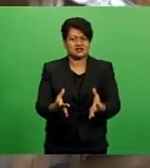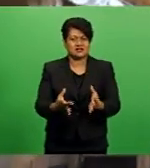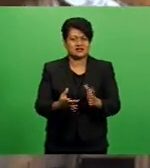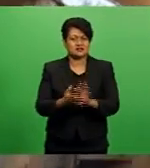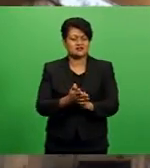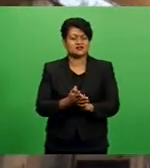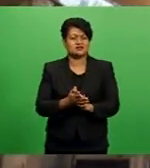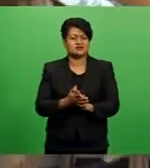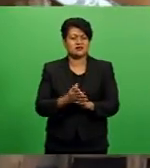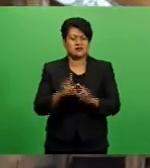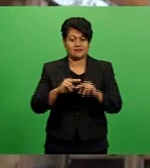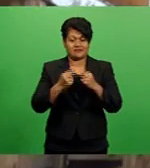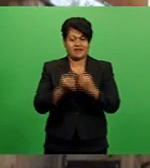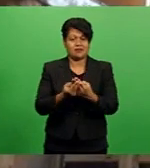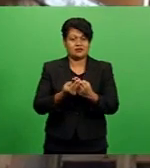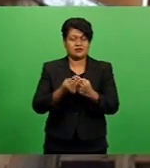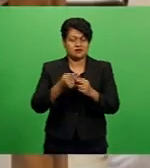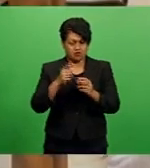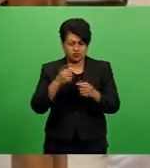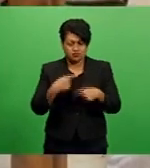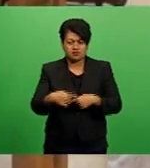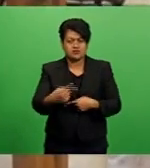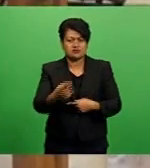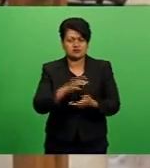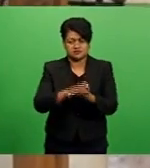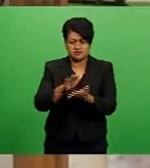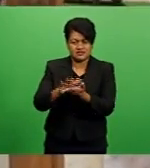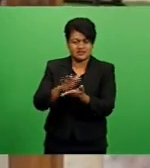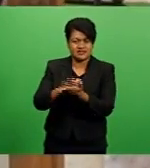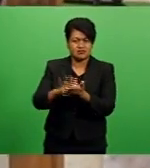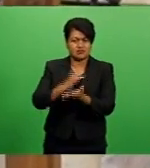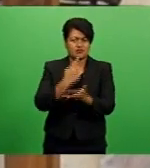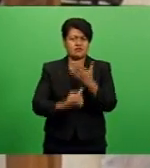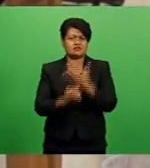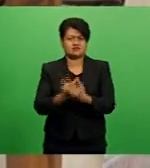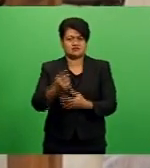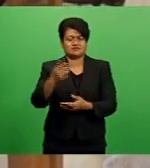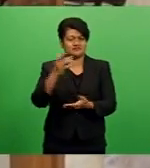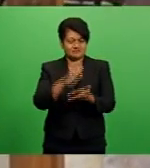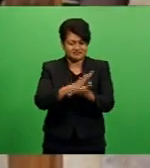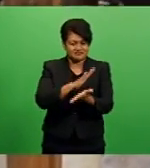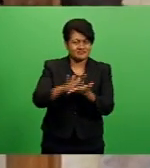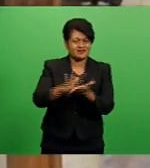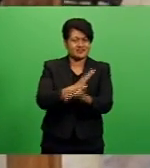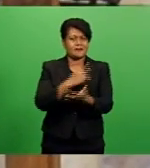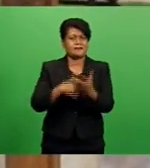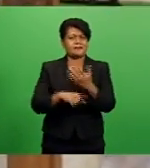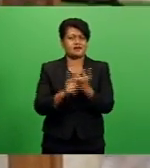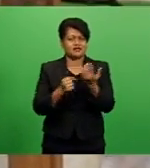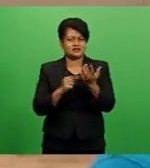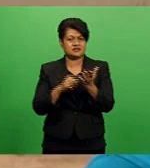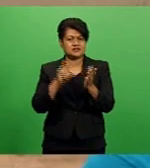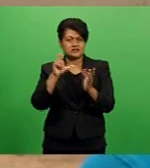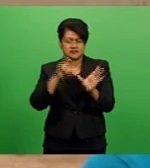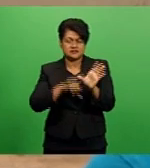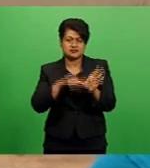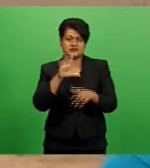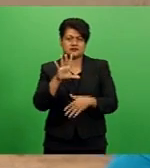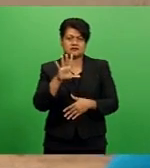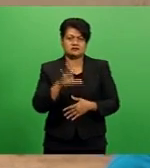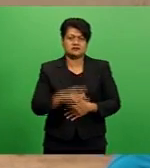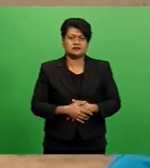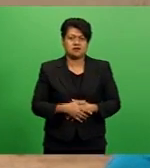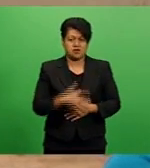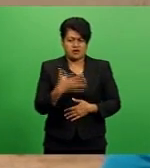family continue to clean up the mess left behind by Tropical Cyclone Yasa. None of the classrooms available. We only have